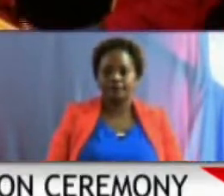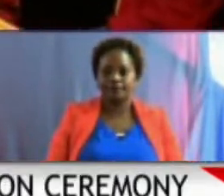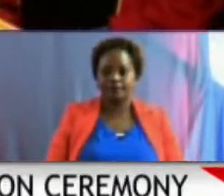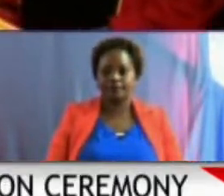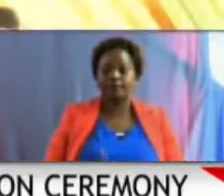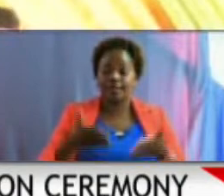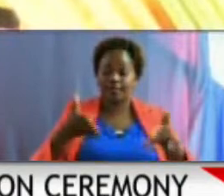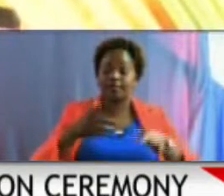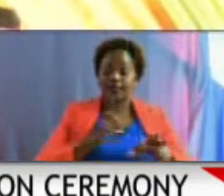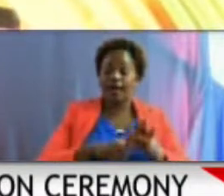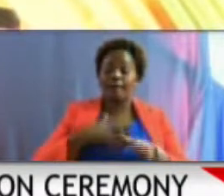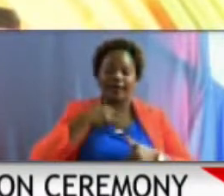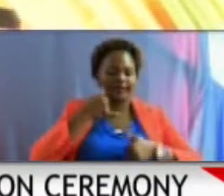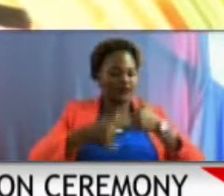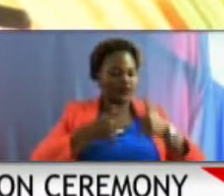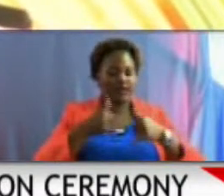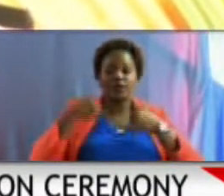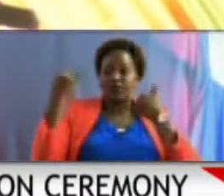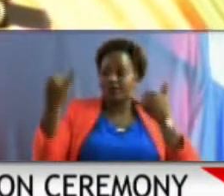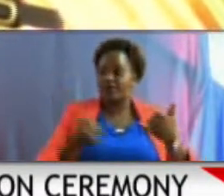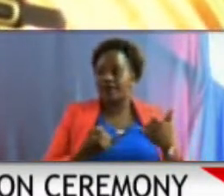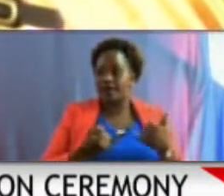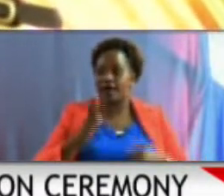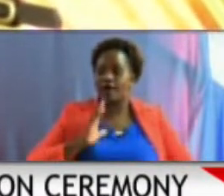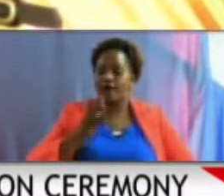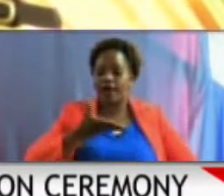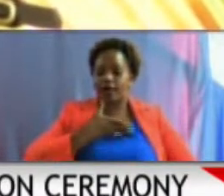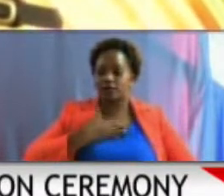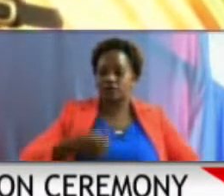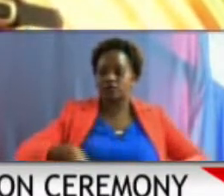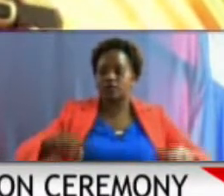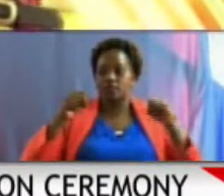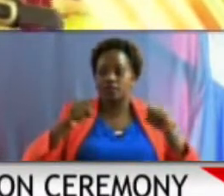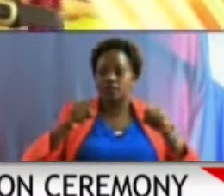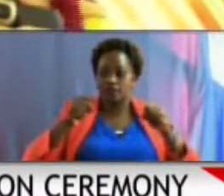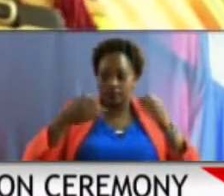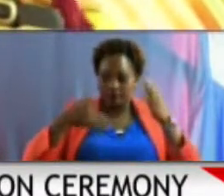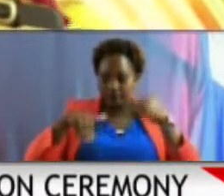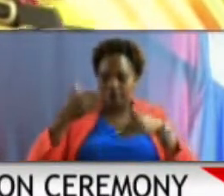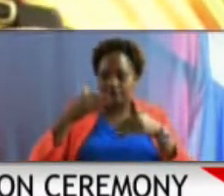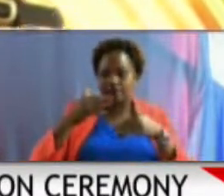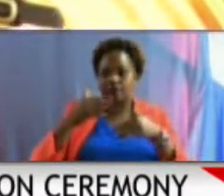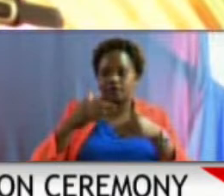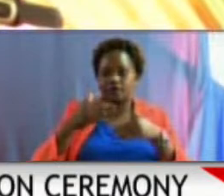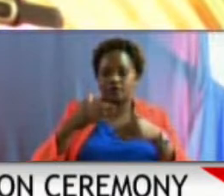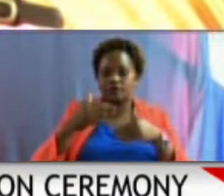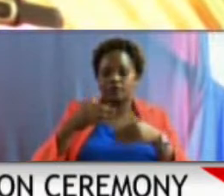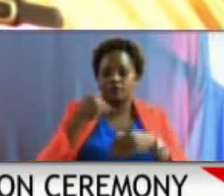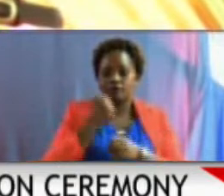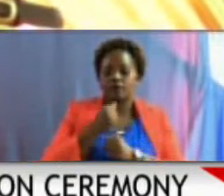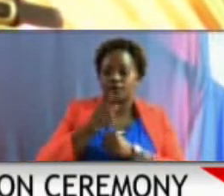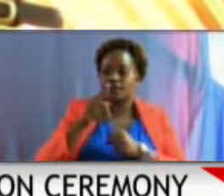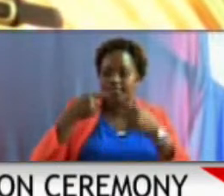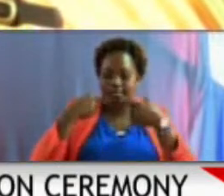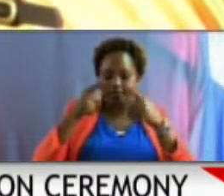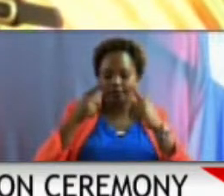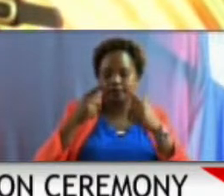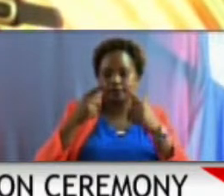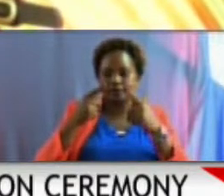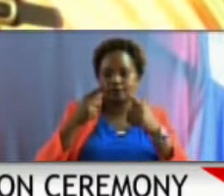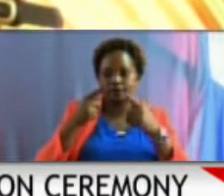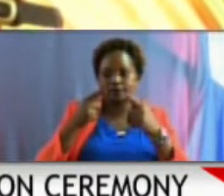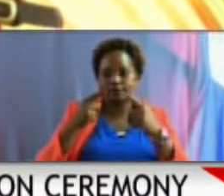It is now my pleasure to invite our Council Chairman, Professor Joachim Osur, to make his remarks